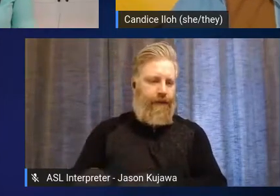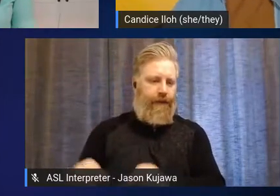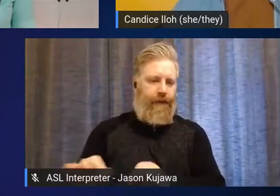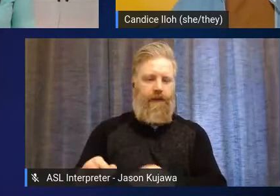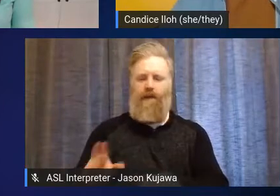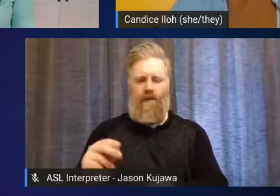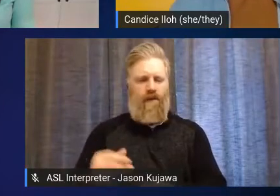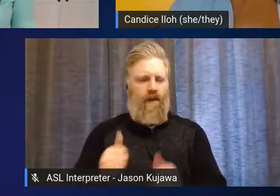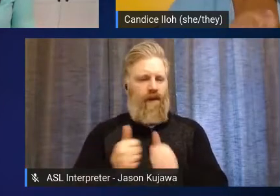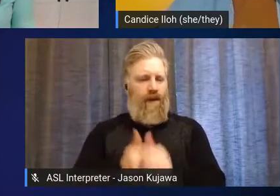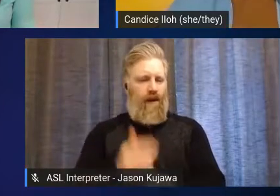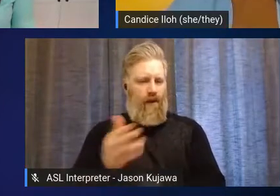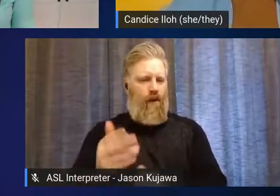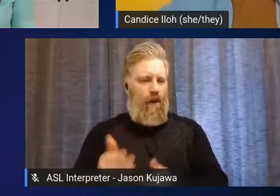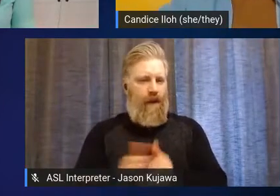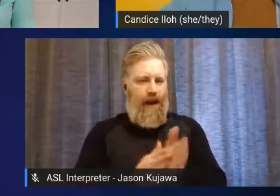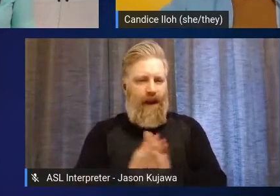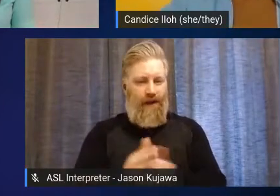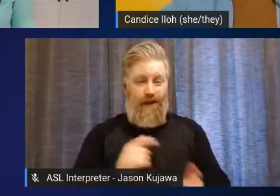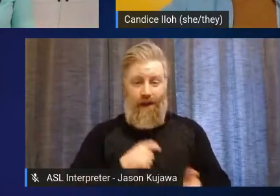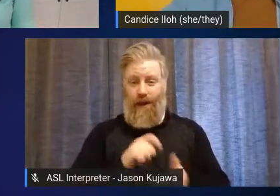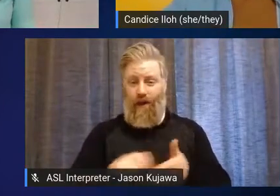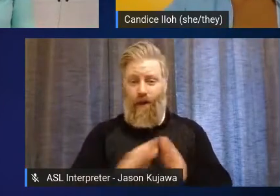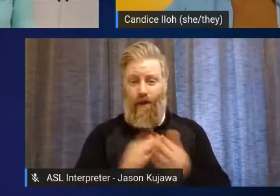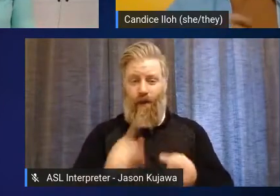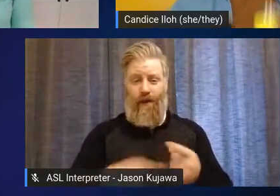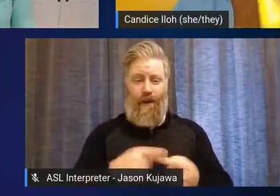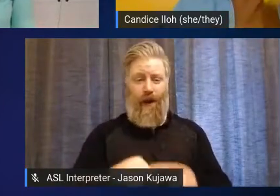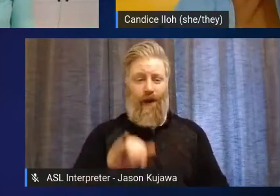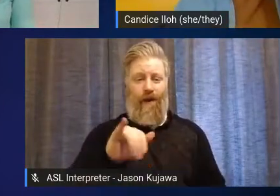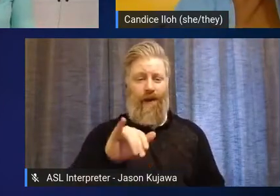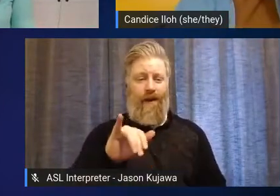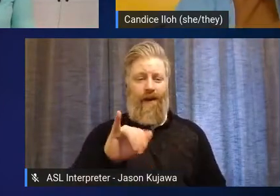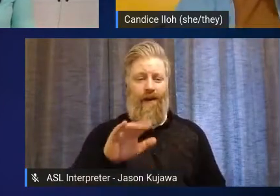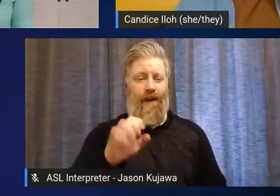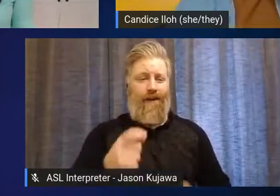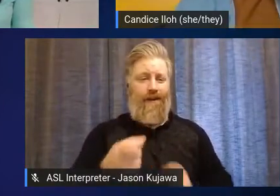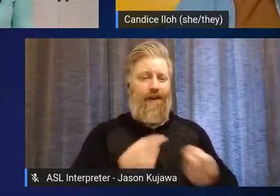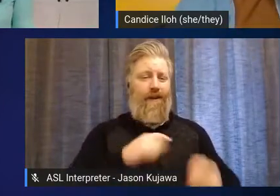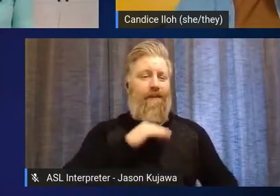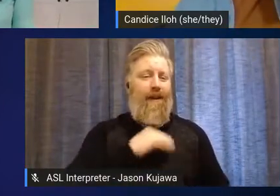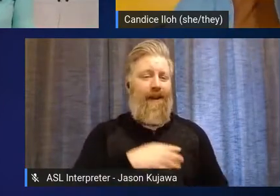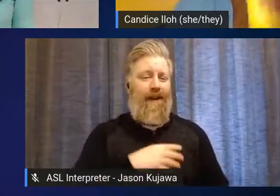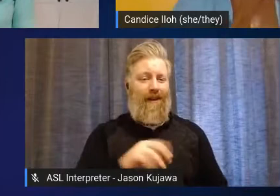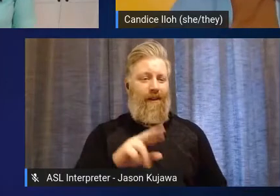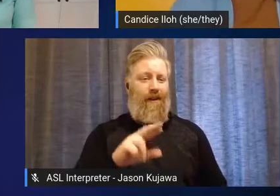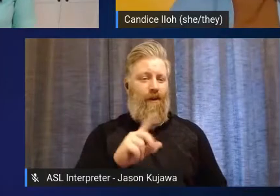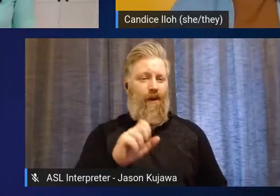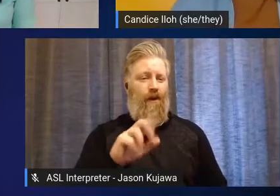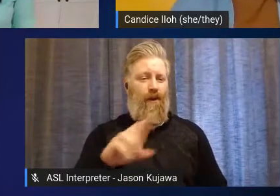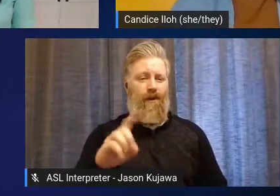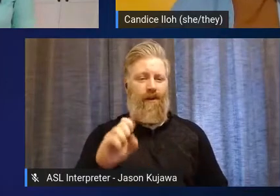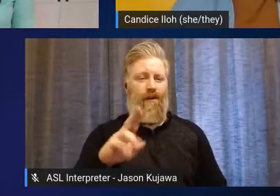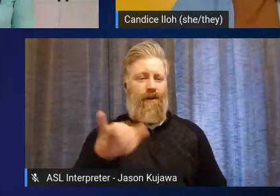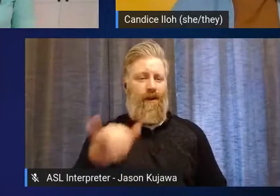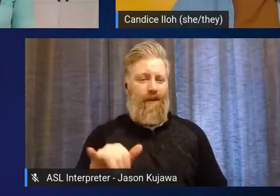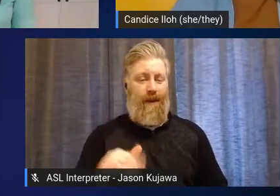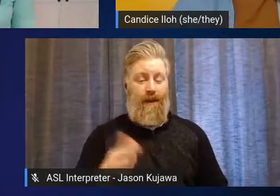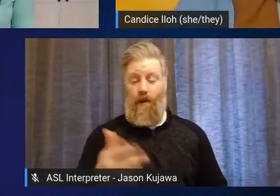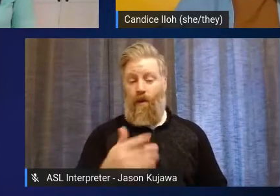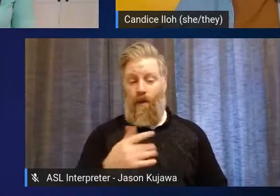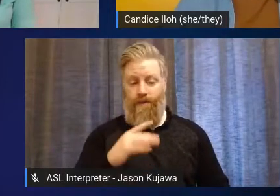about ice skating pigs, as I said, and roller derby. So whatever that weird love or interest or curiosity you have, like explore